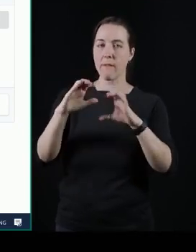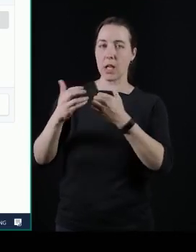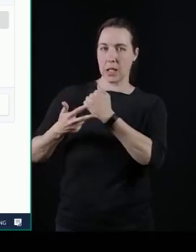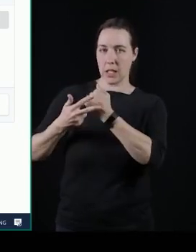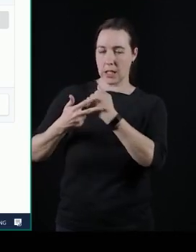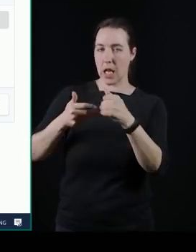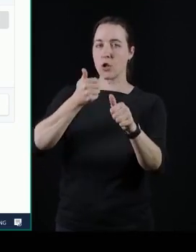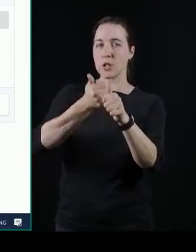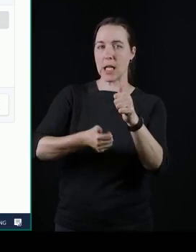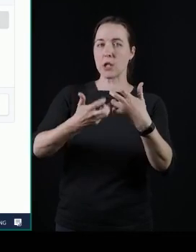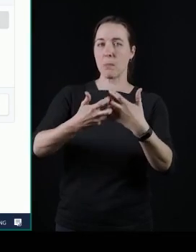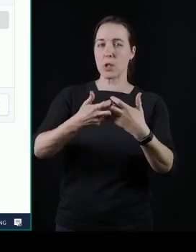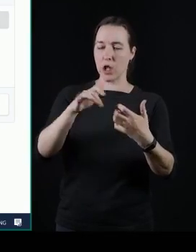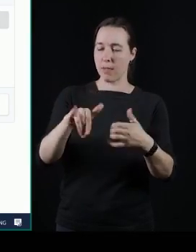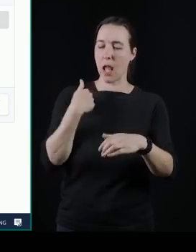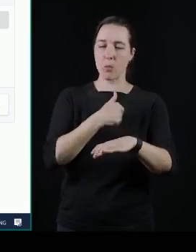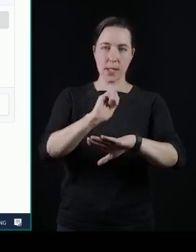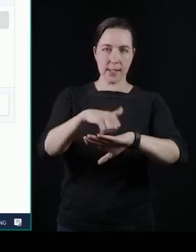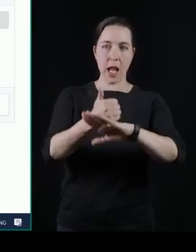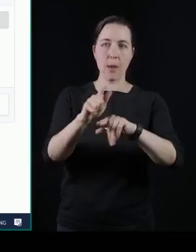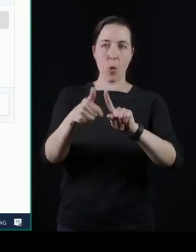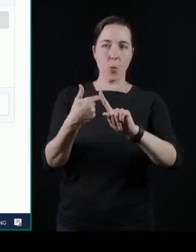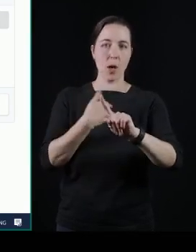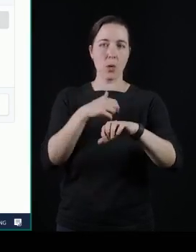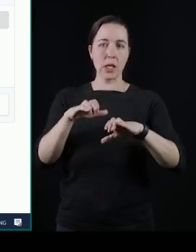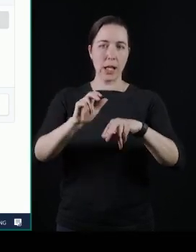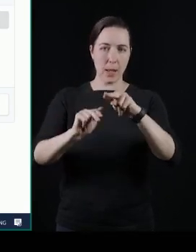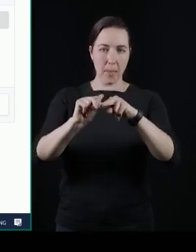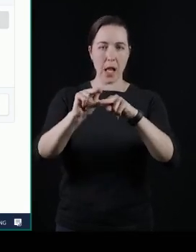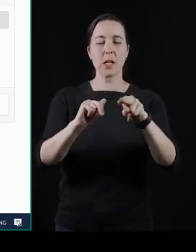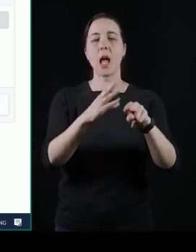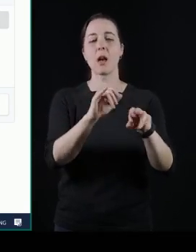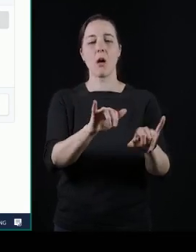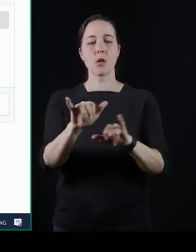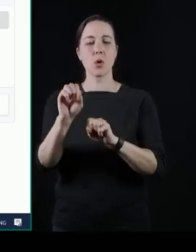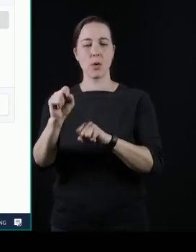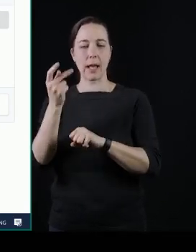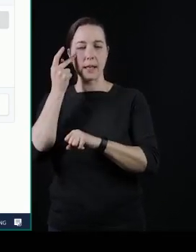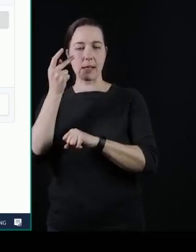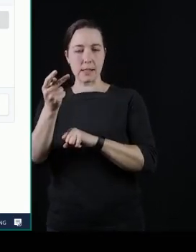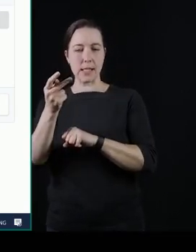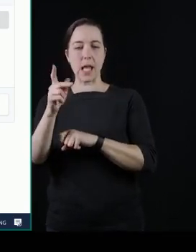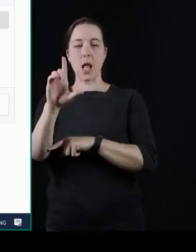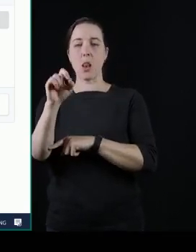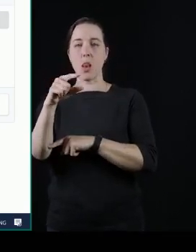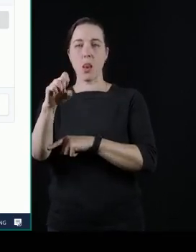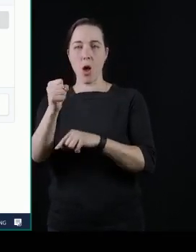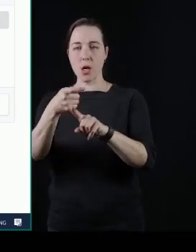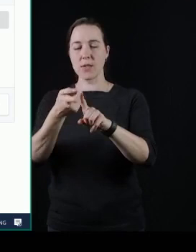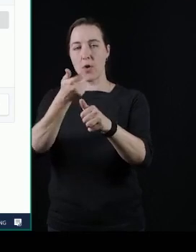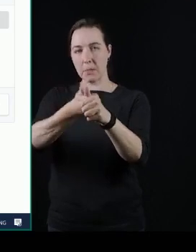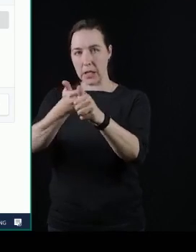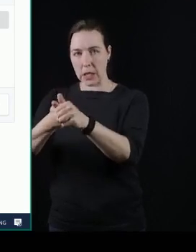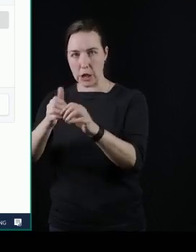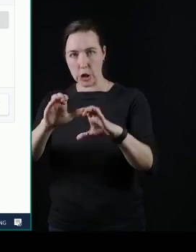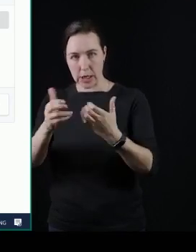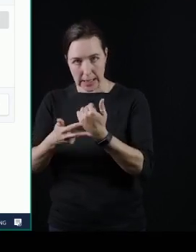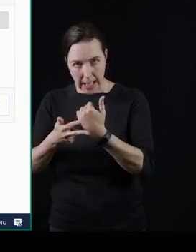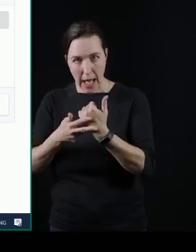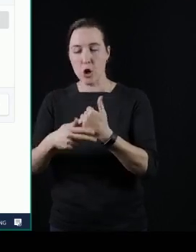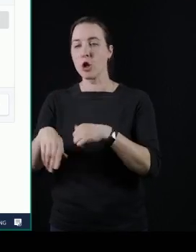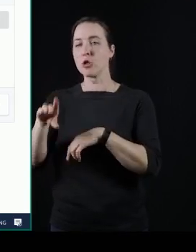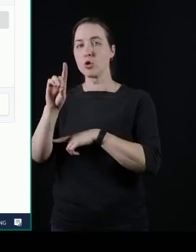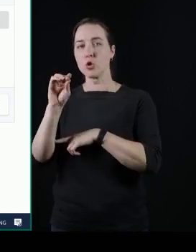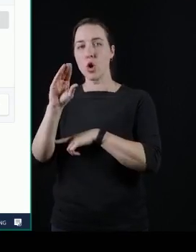we configured when we're creating the build. We can also see logs from a Docker container, Docker logs, and